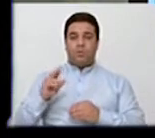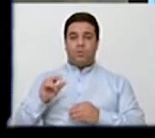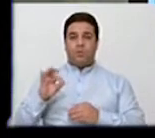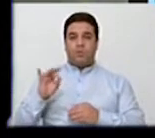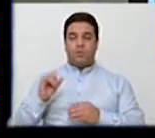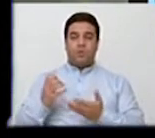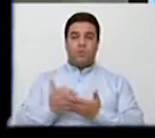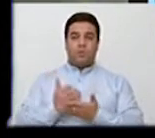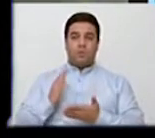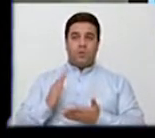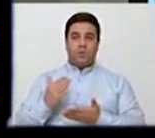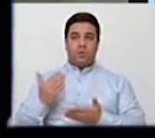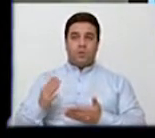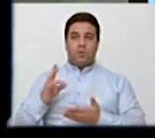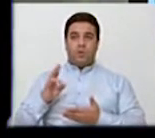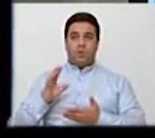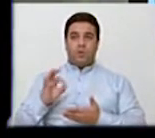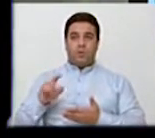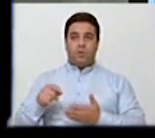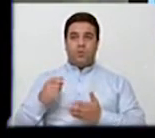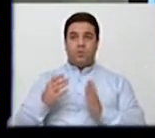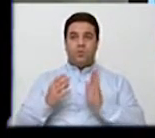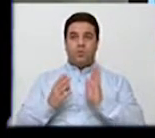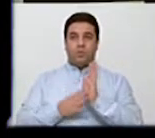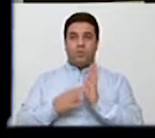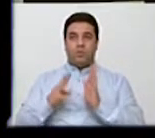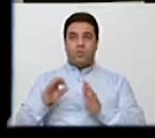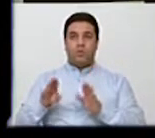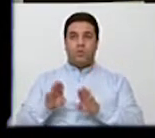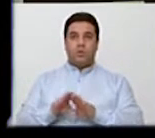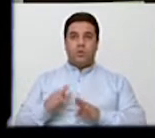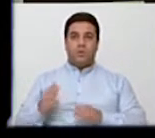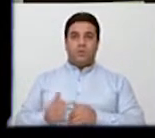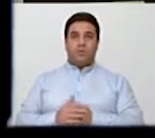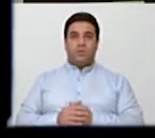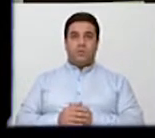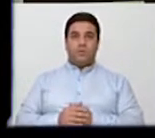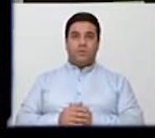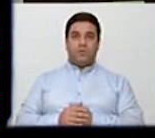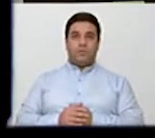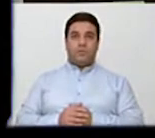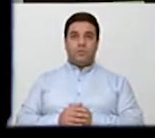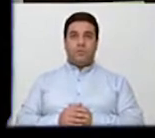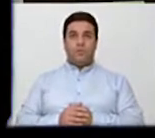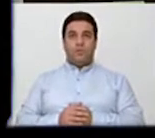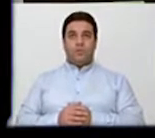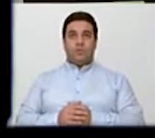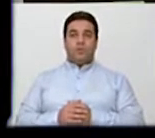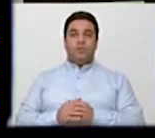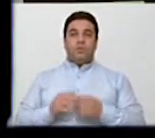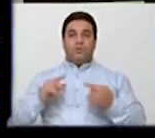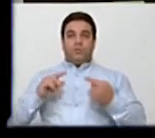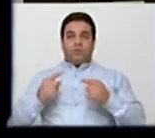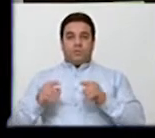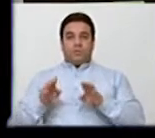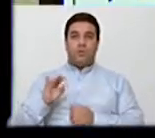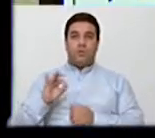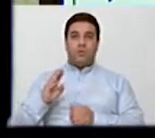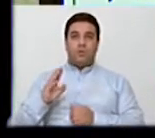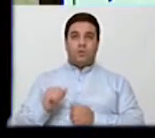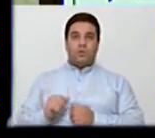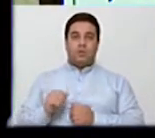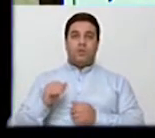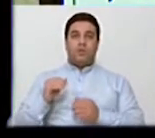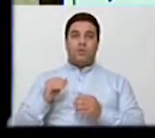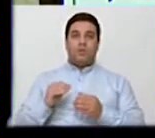topib oladigan bo'lsak, 0.9 molga teng ekan. Shu reaksiya tenglamasi asosida 3